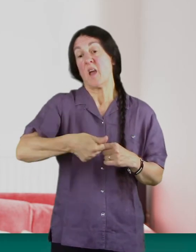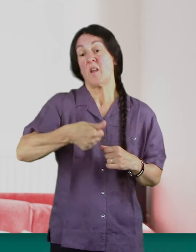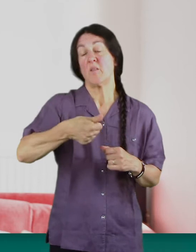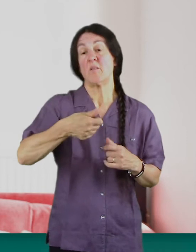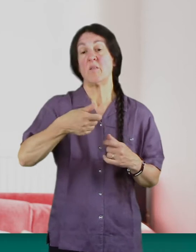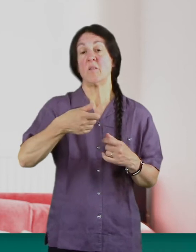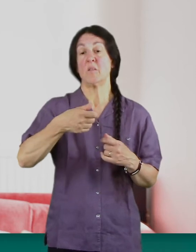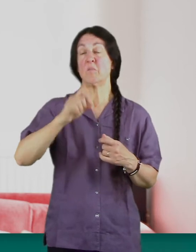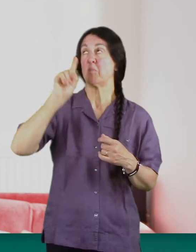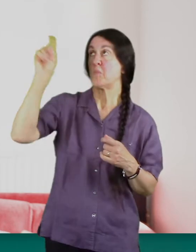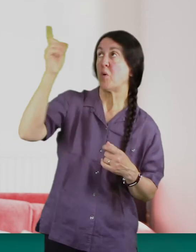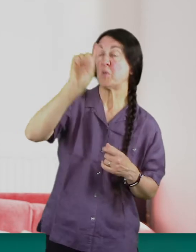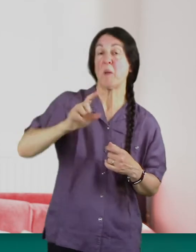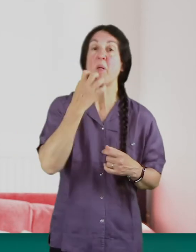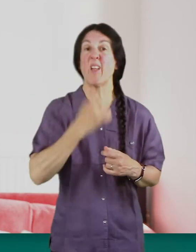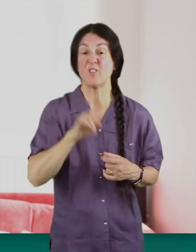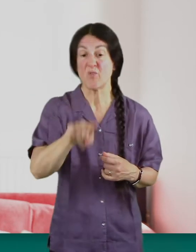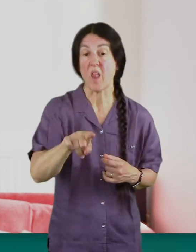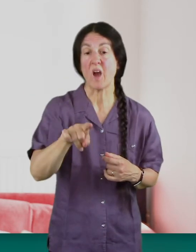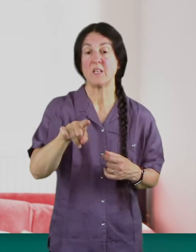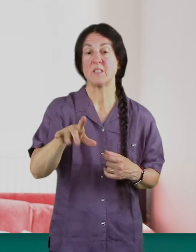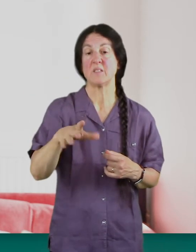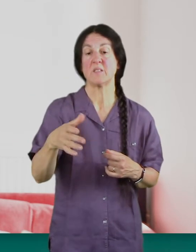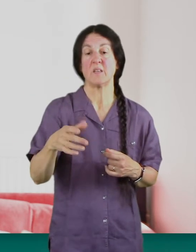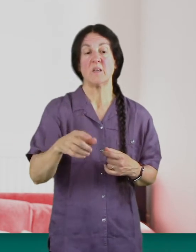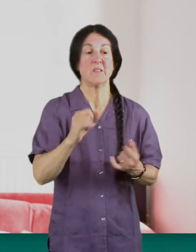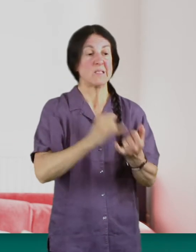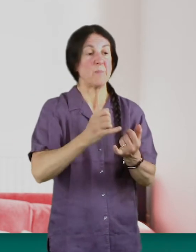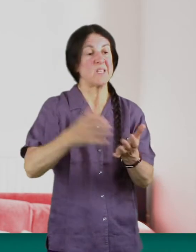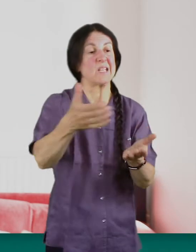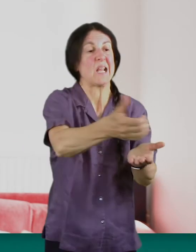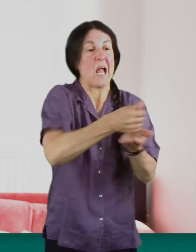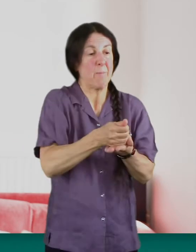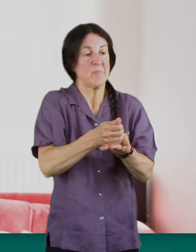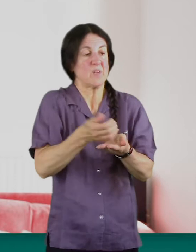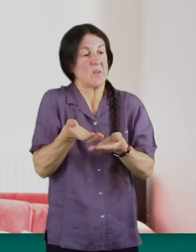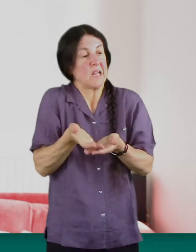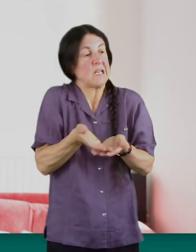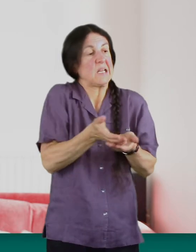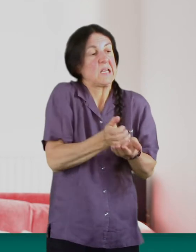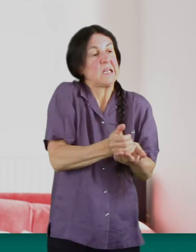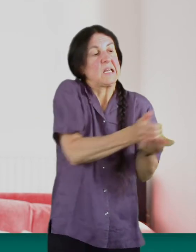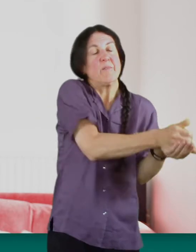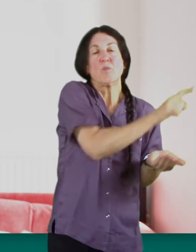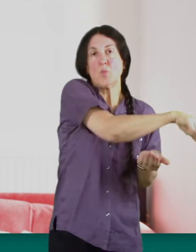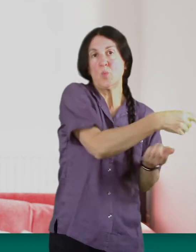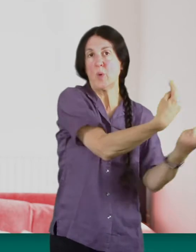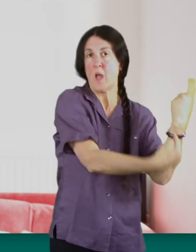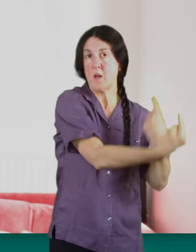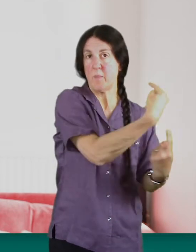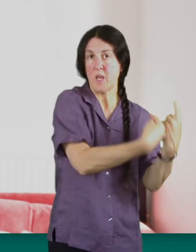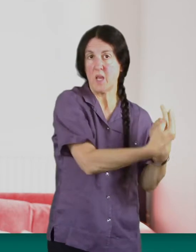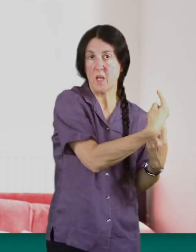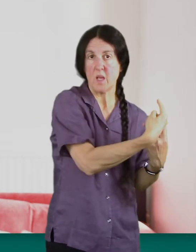giving him over to the Philistines, God intervening so the ropes melt off him like wax. And then Samson complains to God about